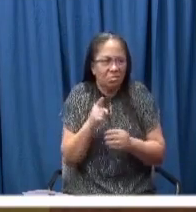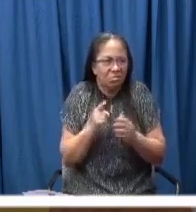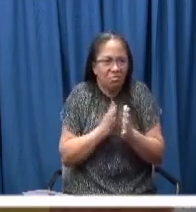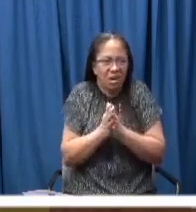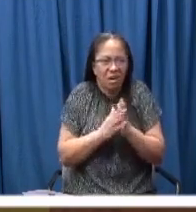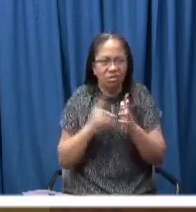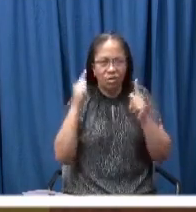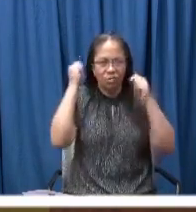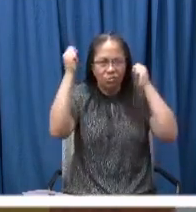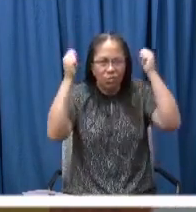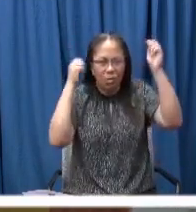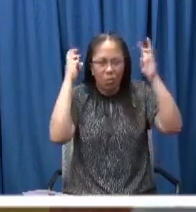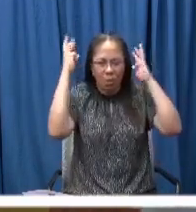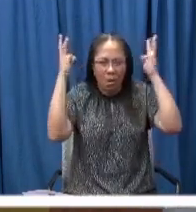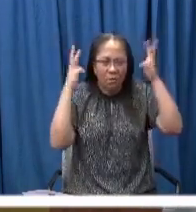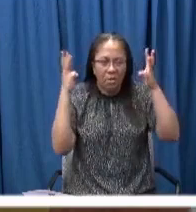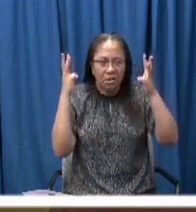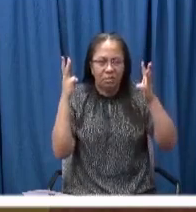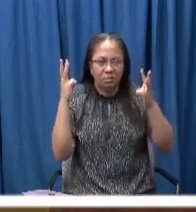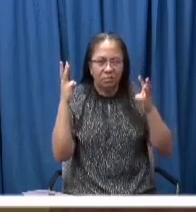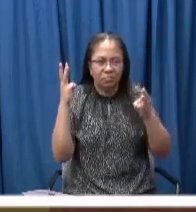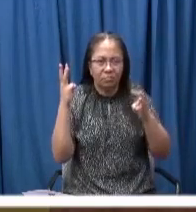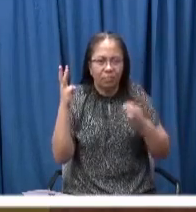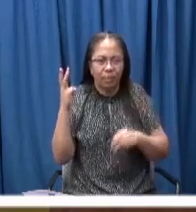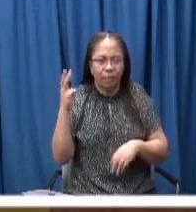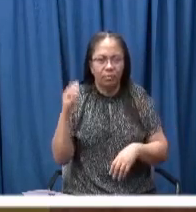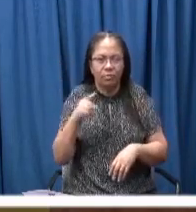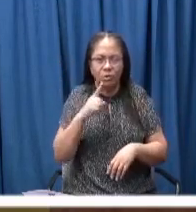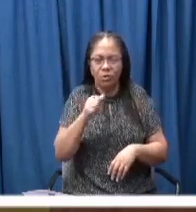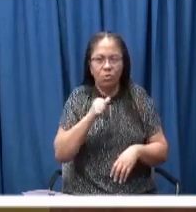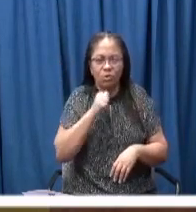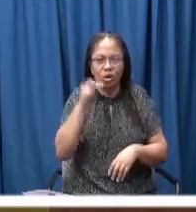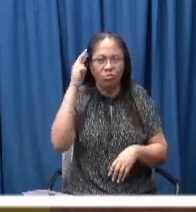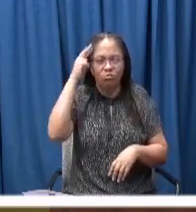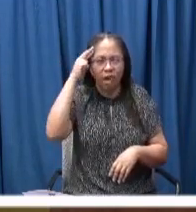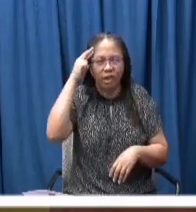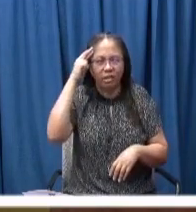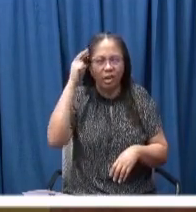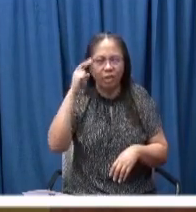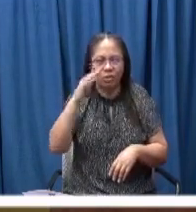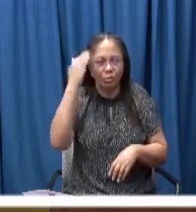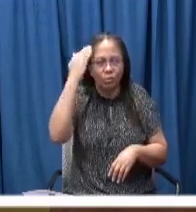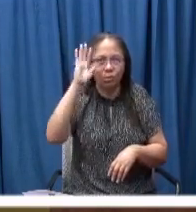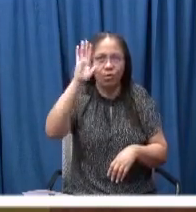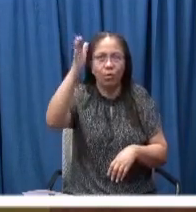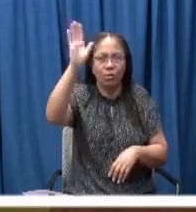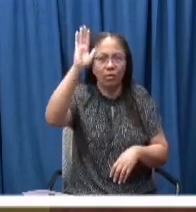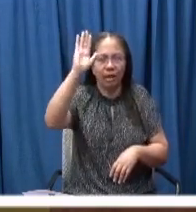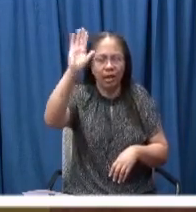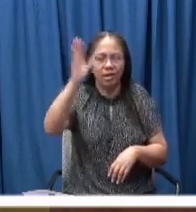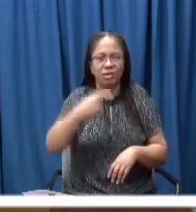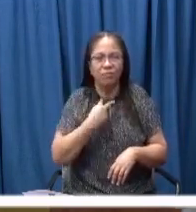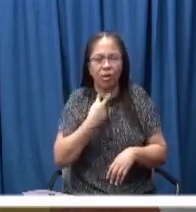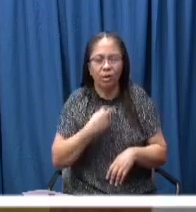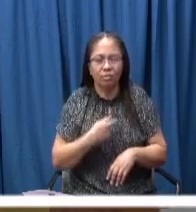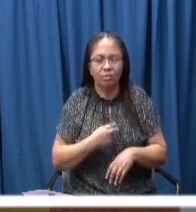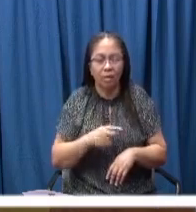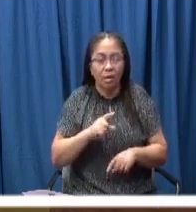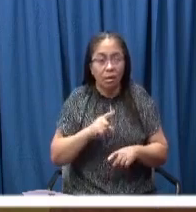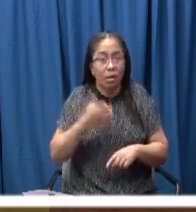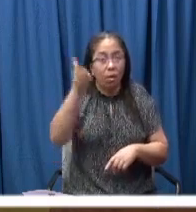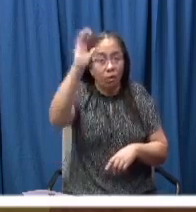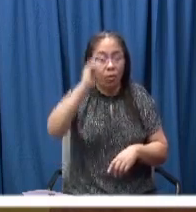worried. Something that you're not hearing because you have not yet learned to recognize the voice of the Good Shepherd. But God is calling